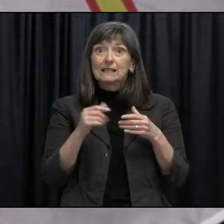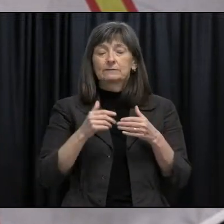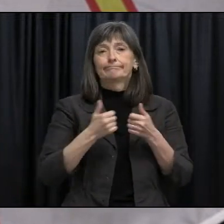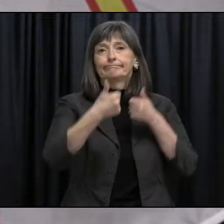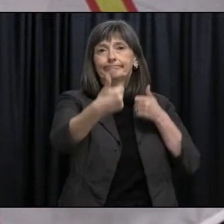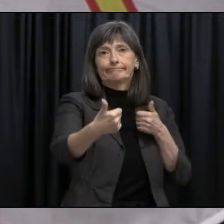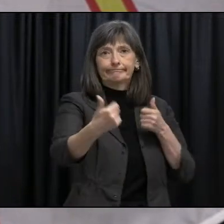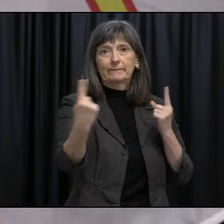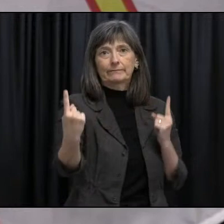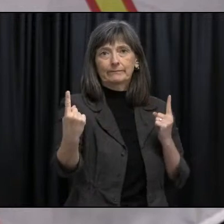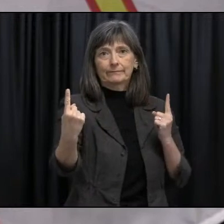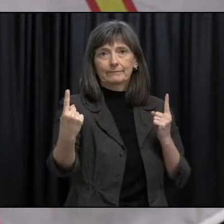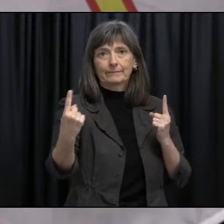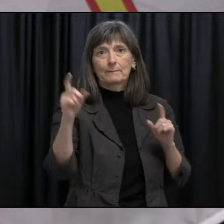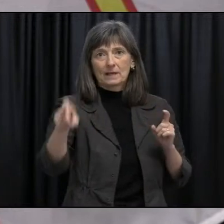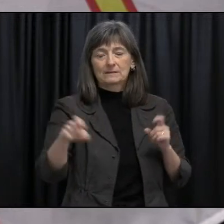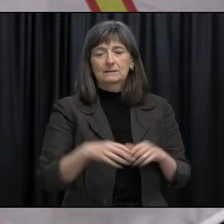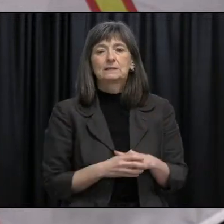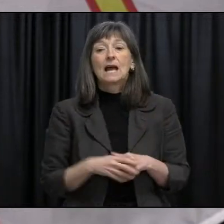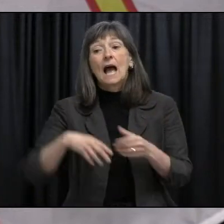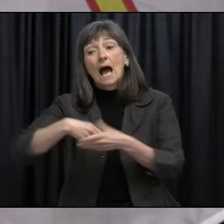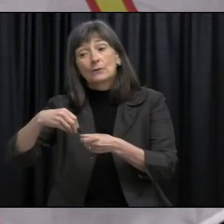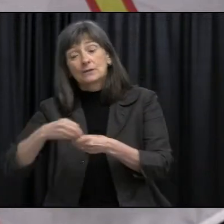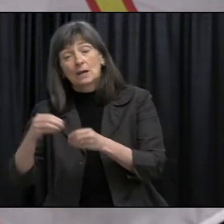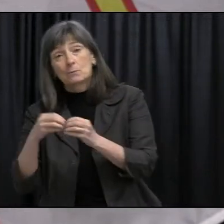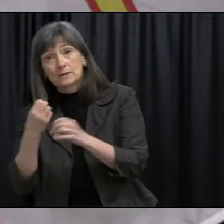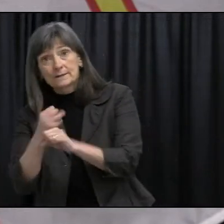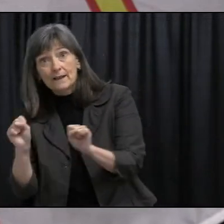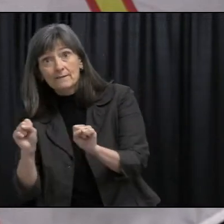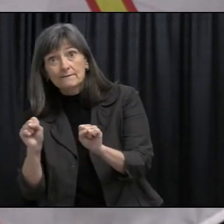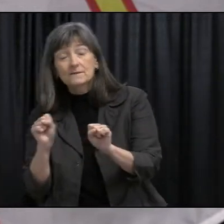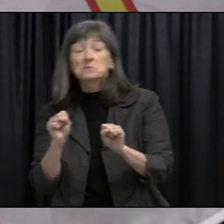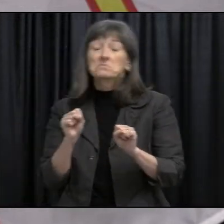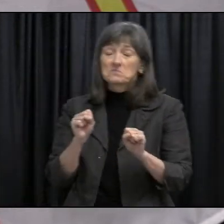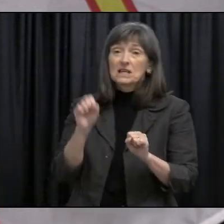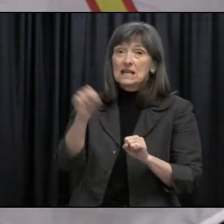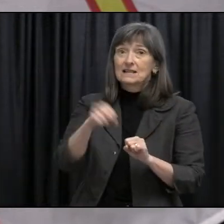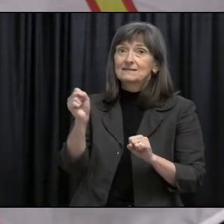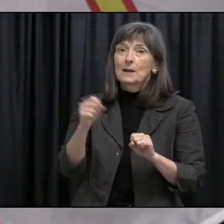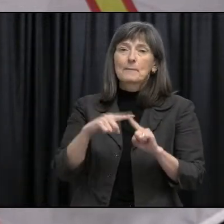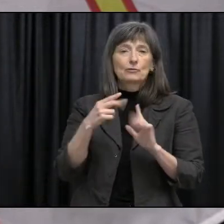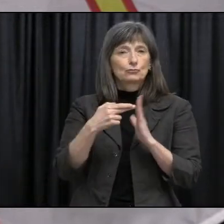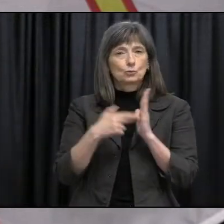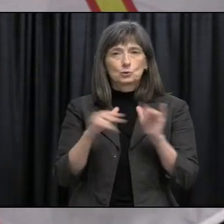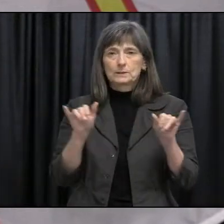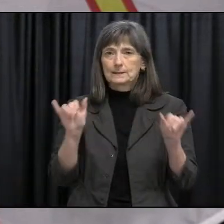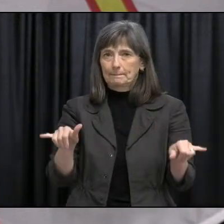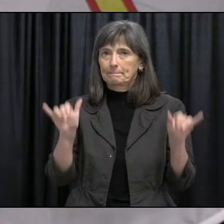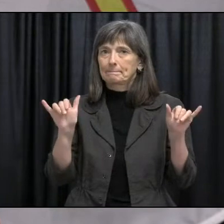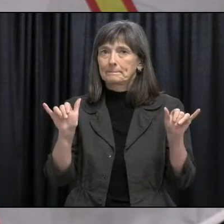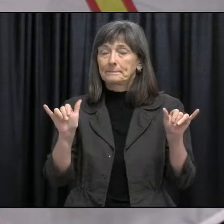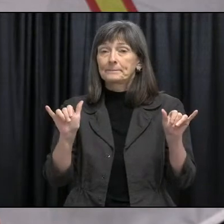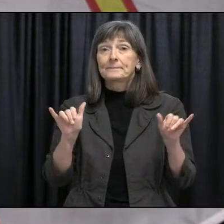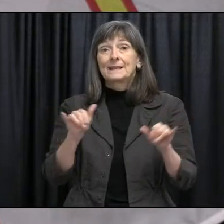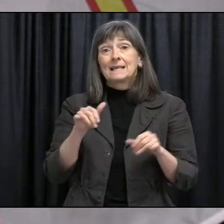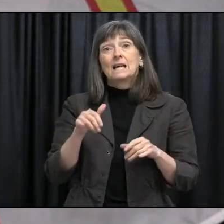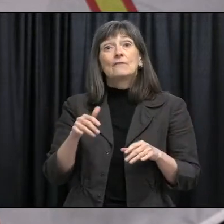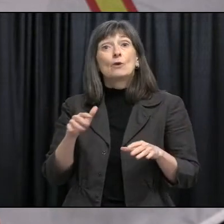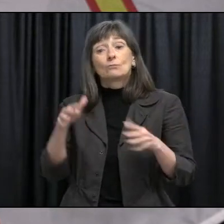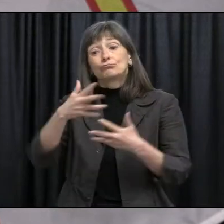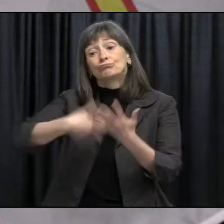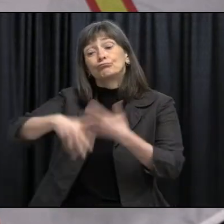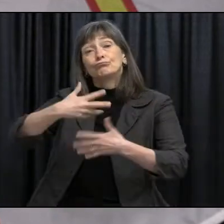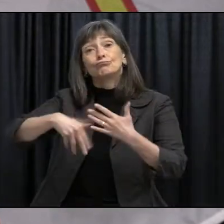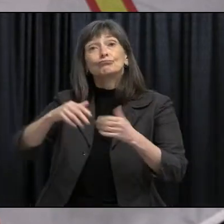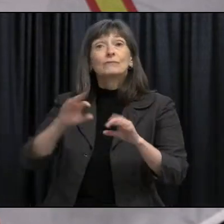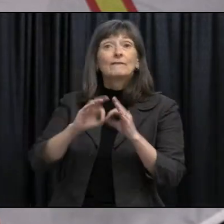while outdoor gatherings are safer than indoors, the special measures orders remain in place, setting the legal maximum for informal gatherings